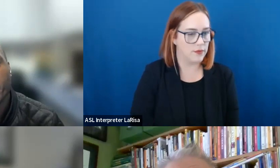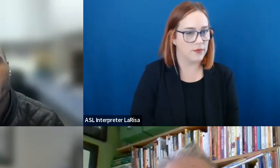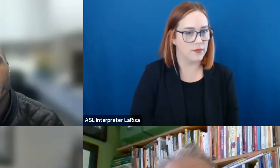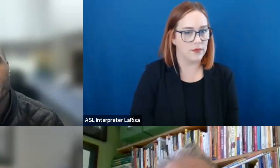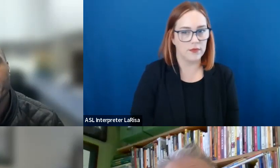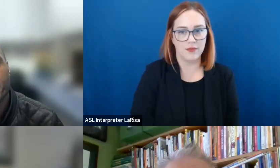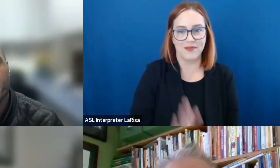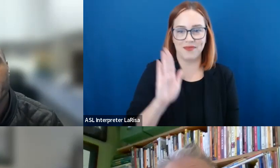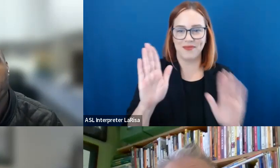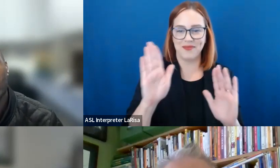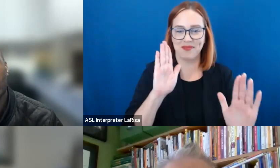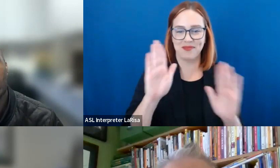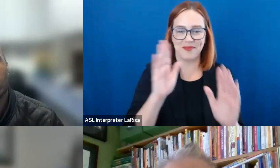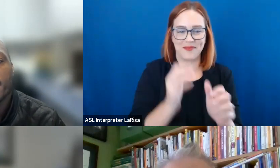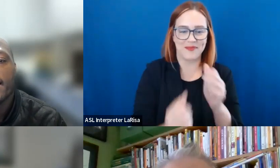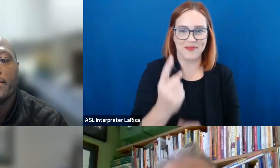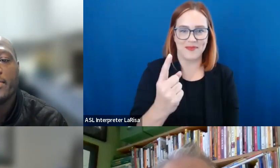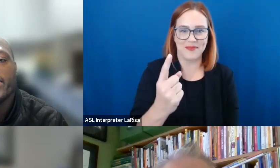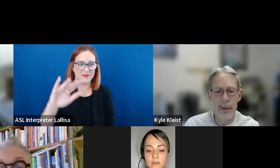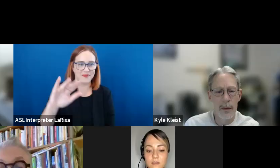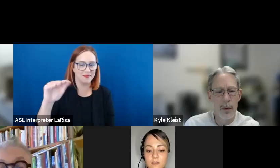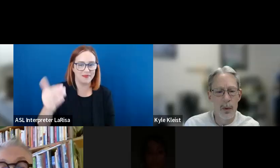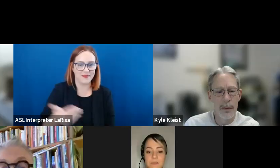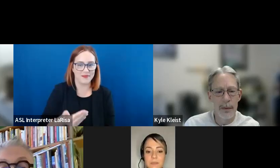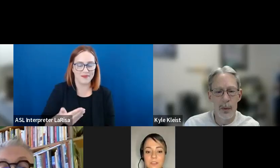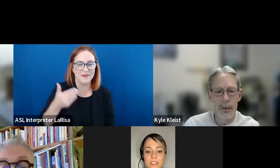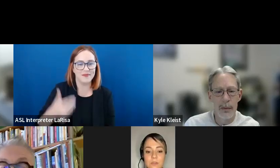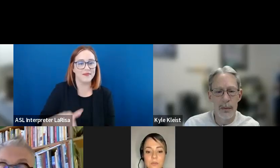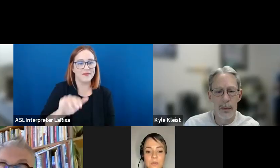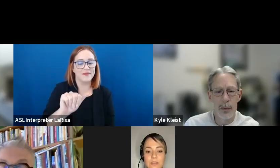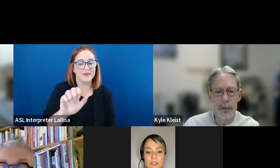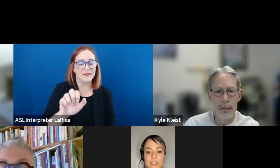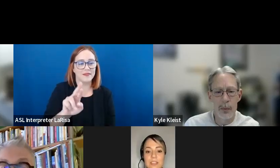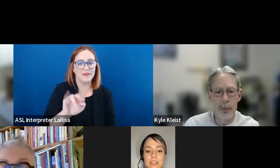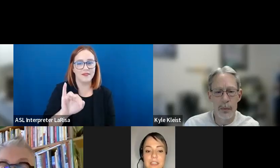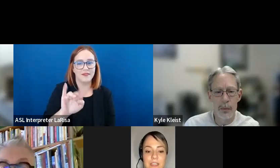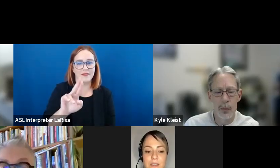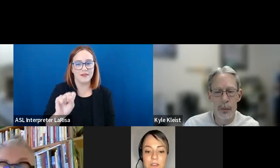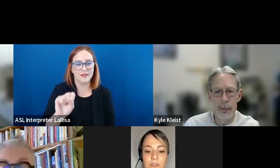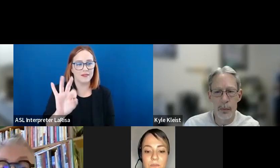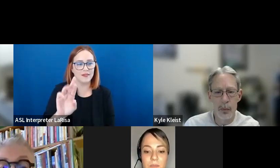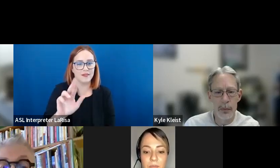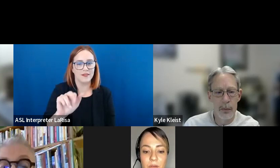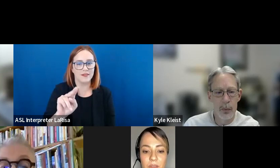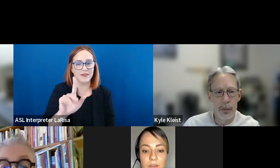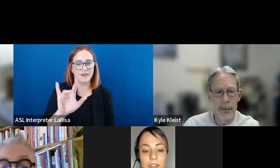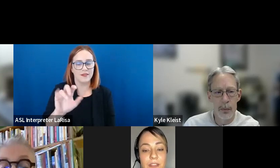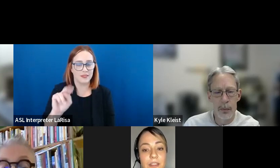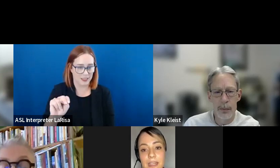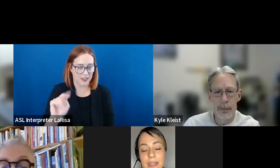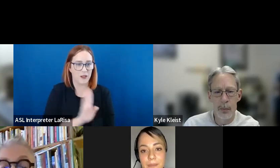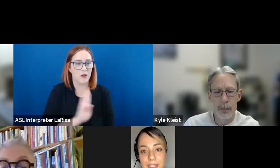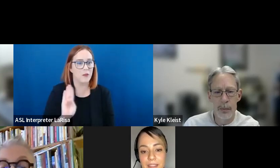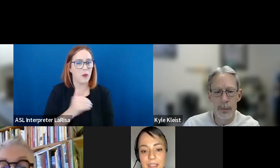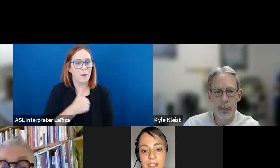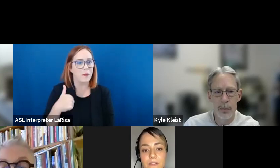Hello, everyone, and welcome. I am Marius Franklin, an April board member and facilitator of the call today. Thank